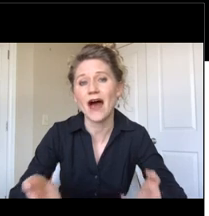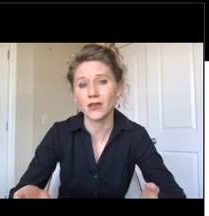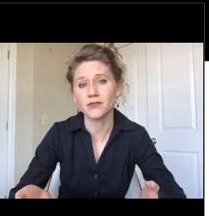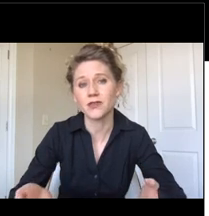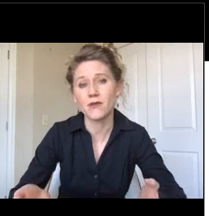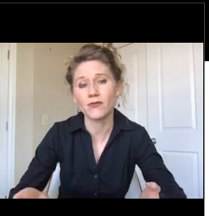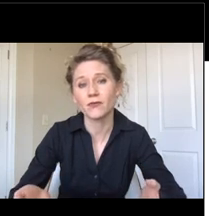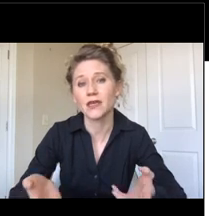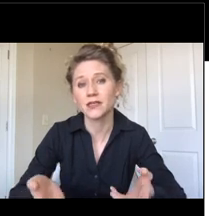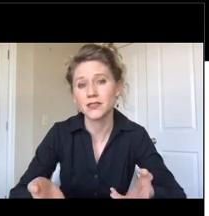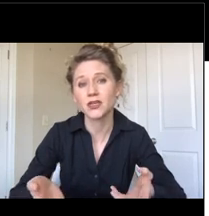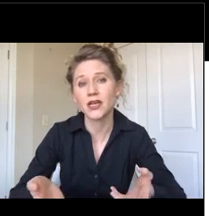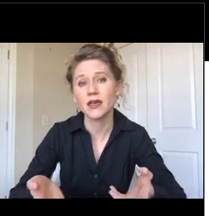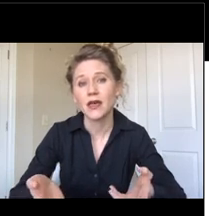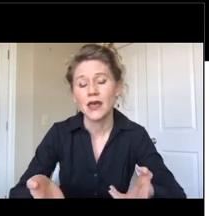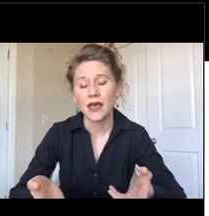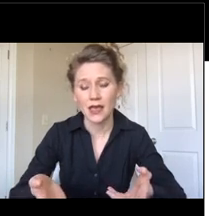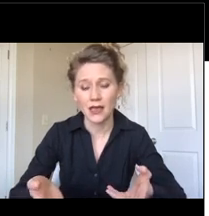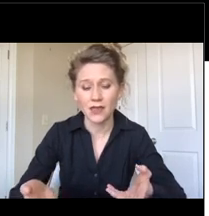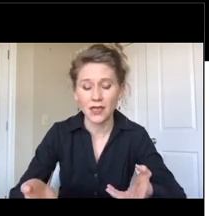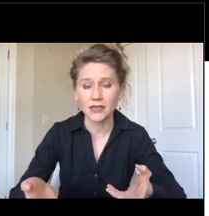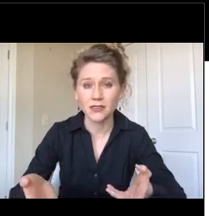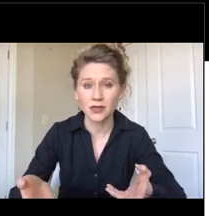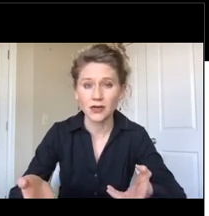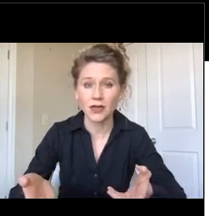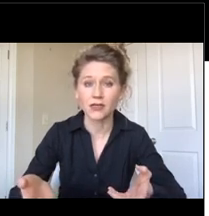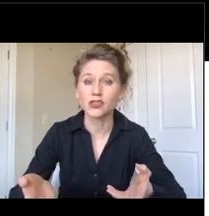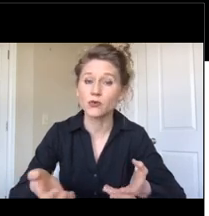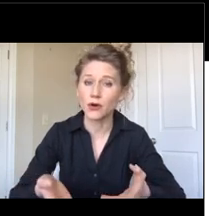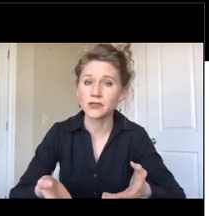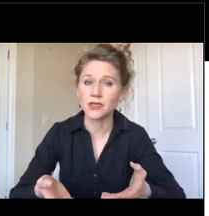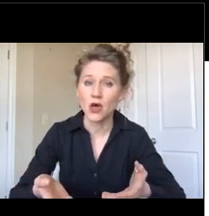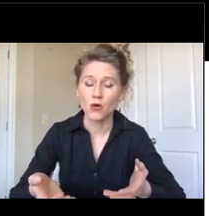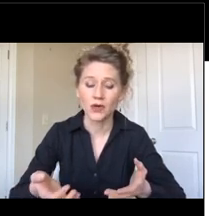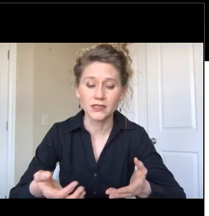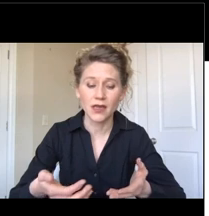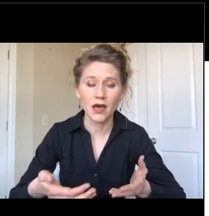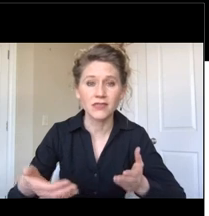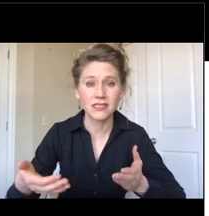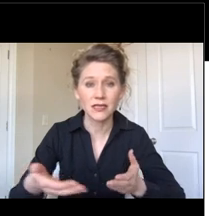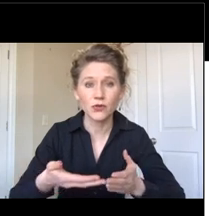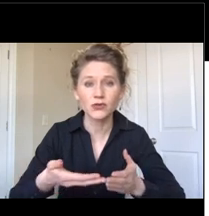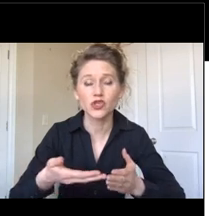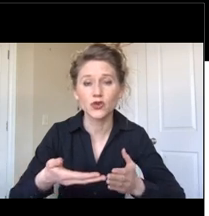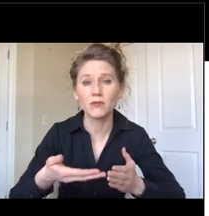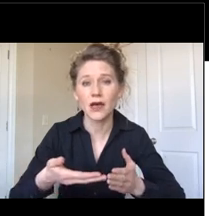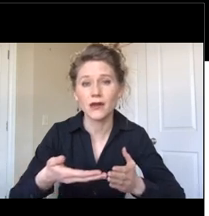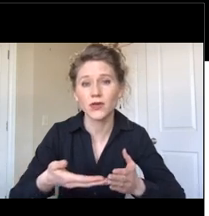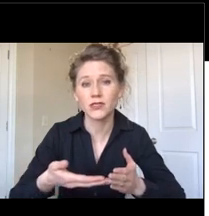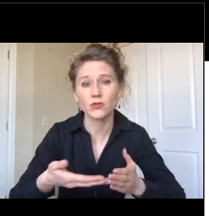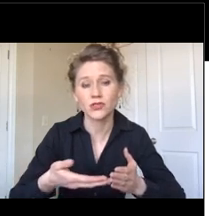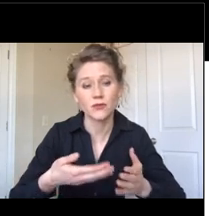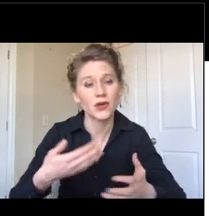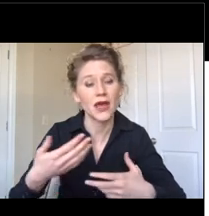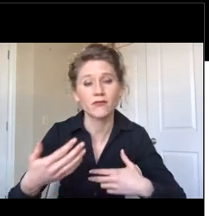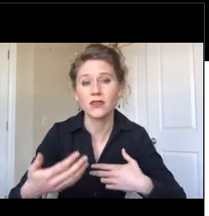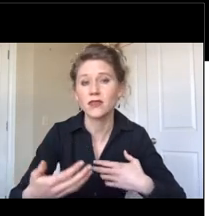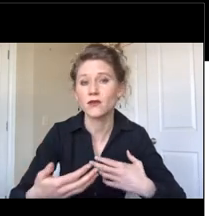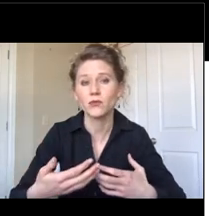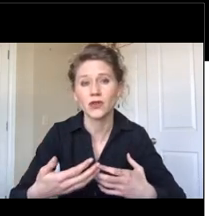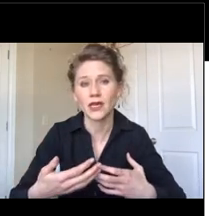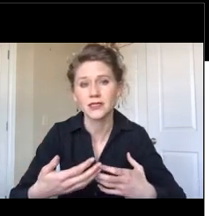add value to them from the industry. And the answer, in short, was kind of a simple streamlined resource that